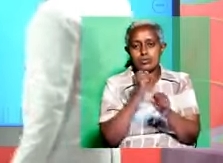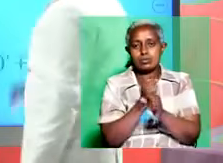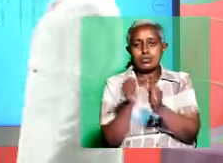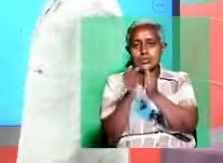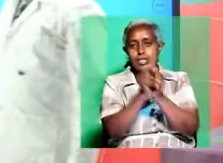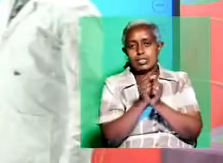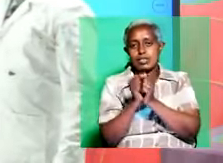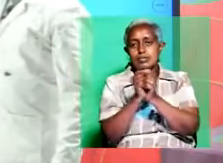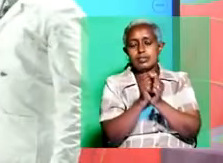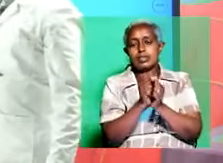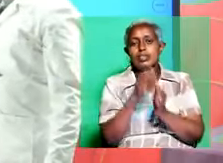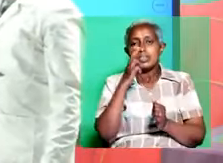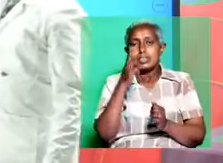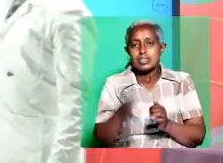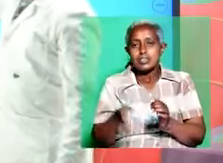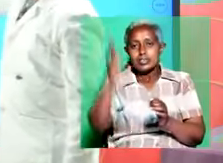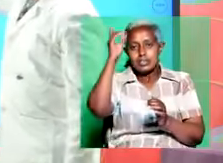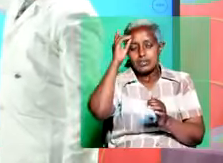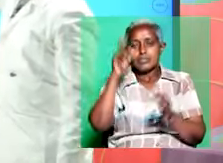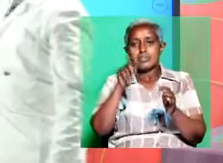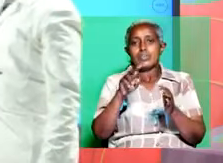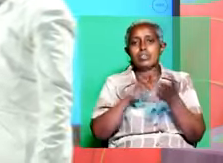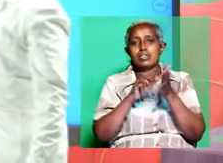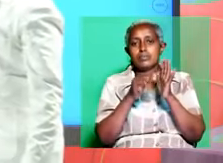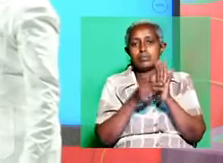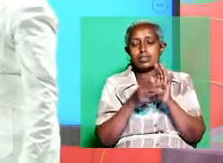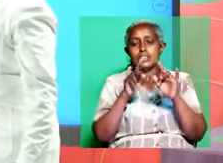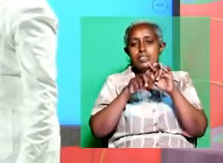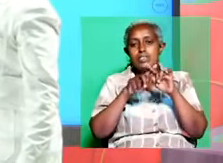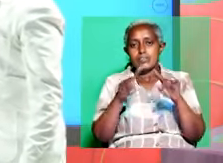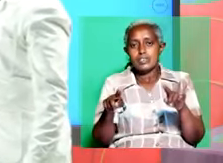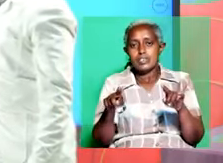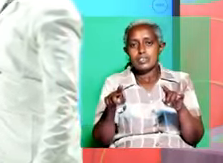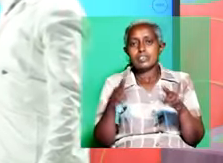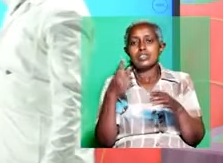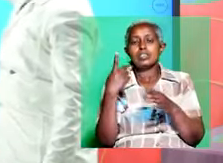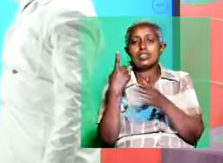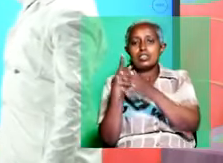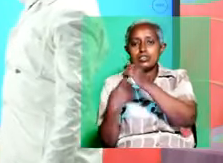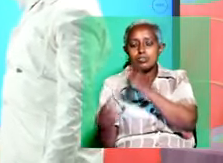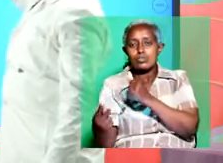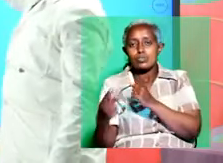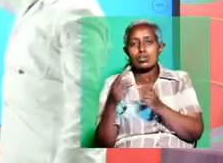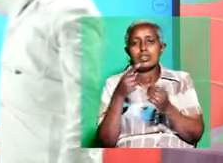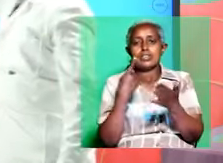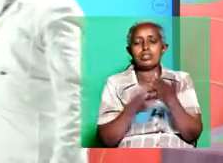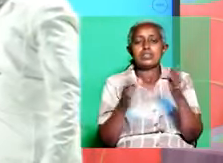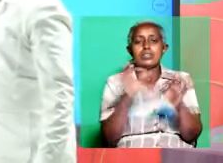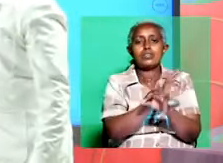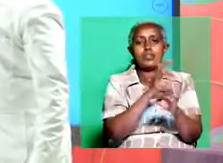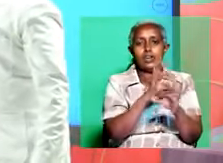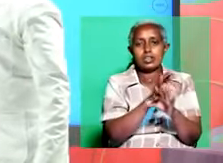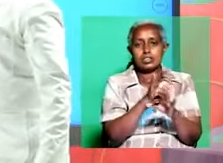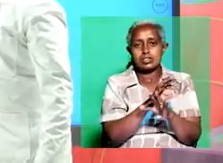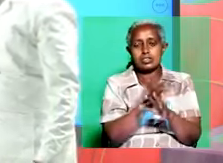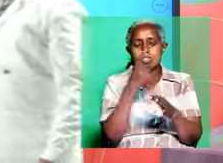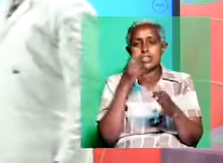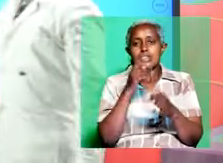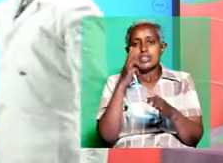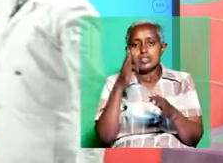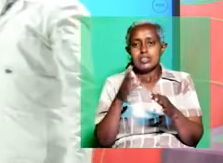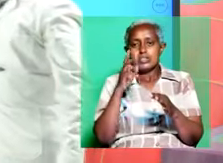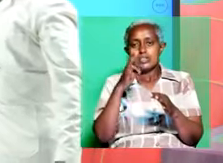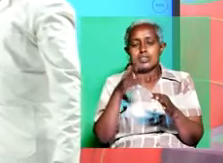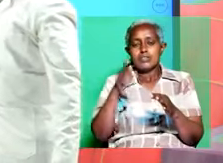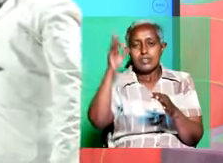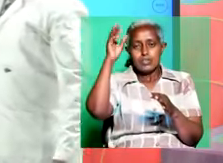together. H derivative of x means you can differentiate individually each function. Therefore, h derivative of x